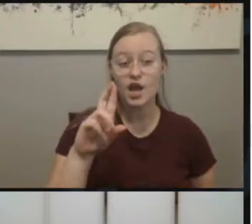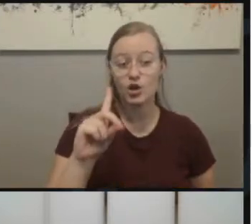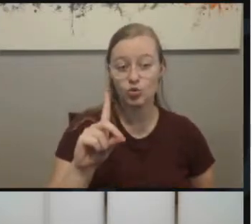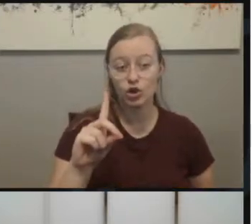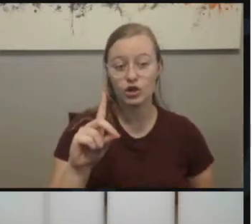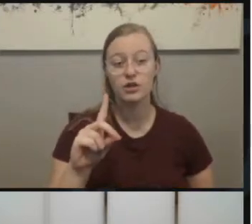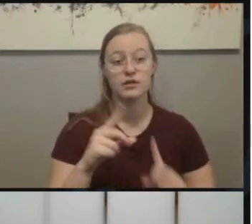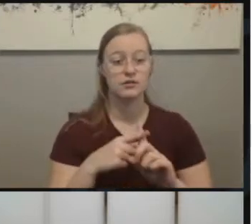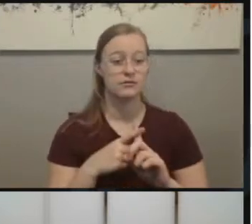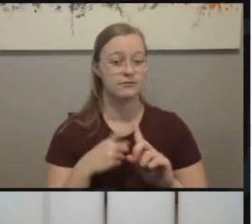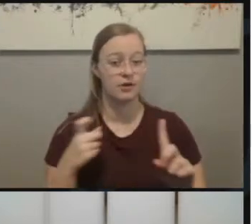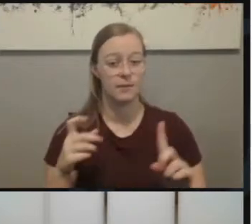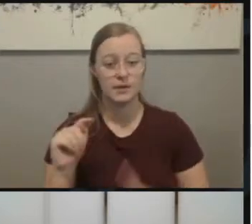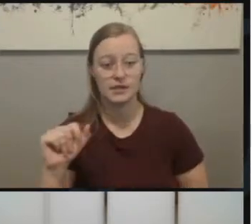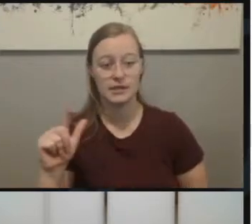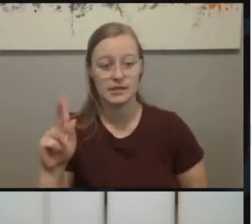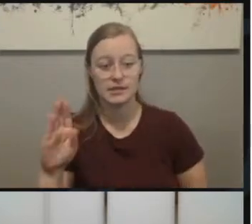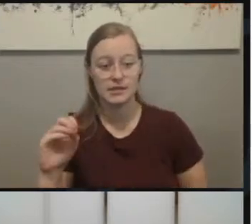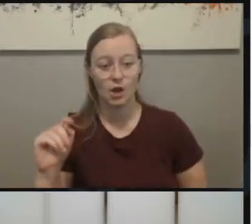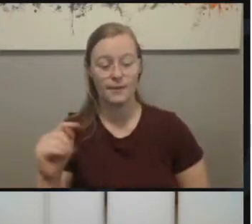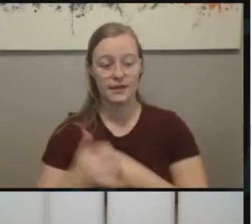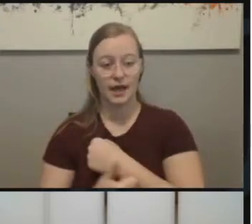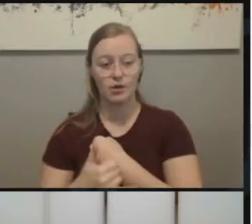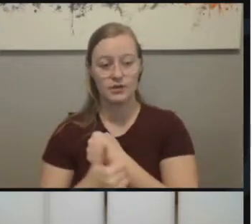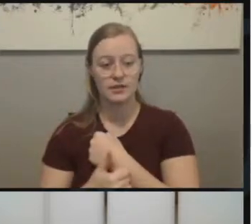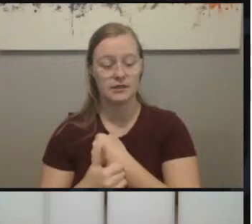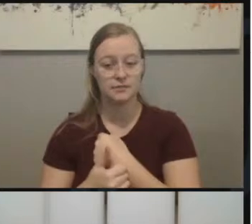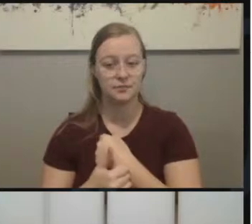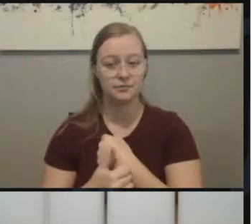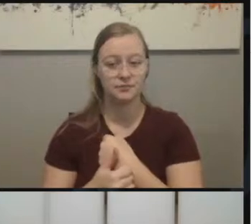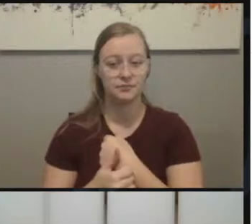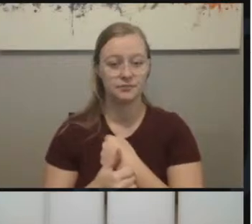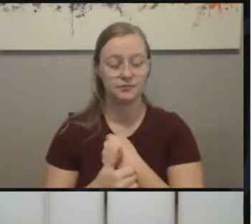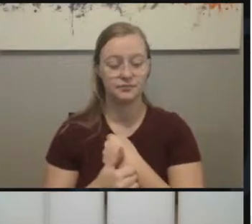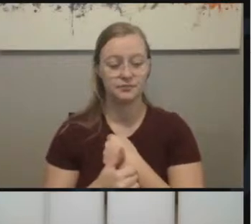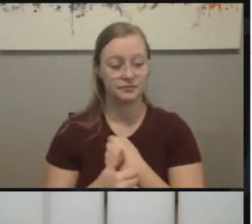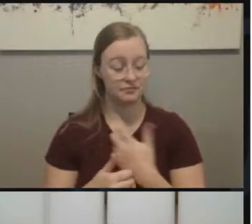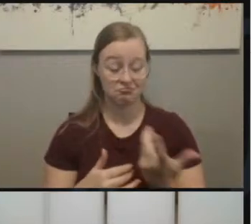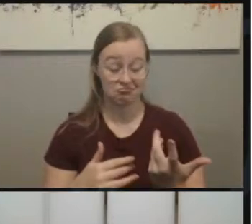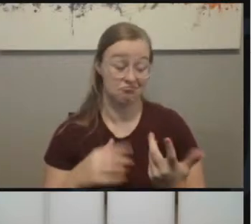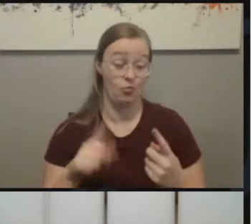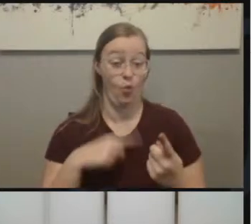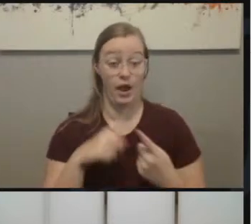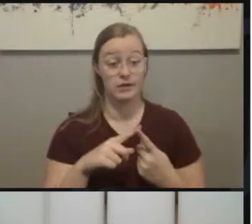County, very nearly at the establishment of the county.